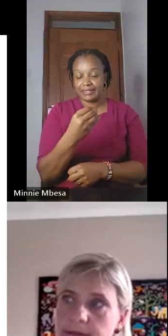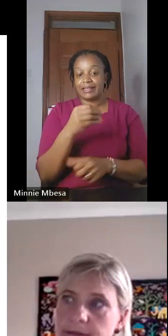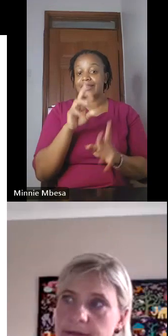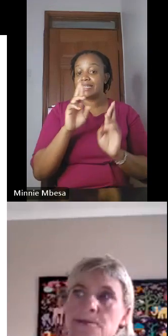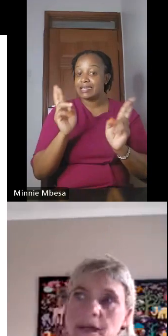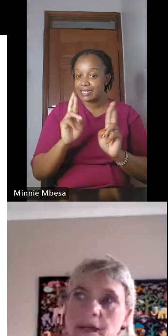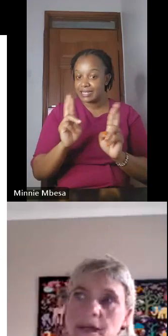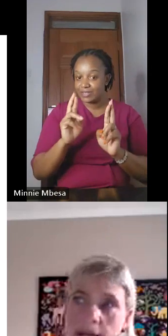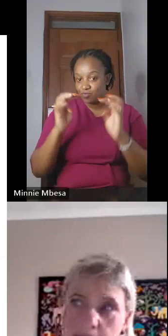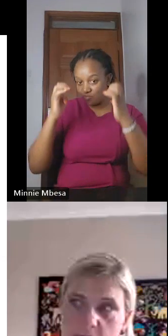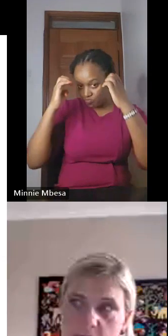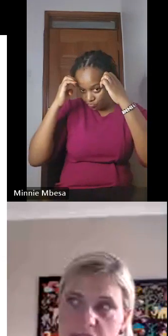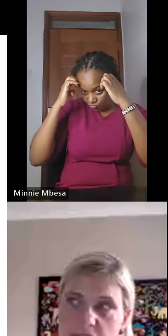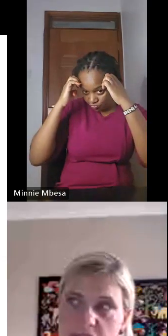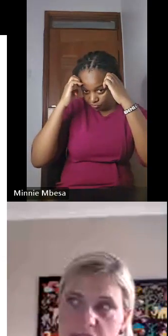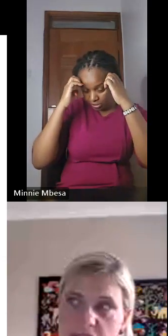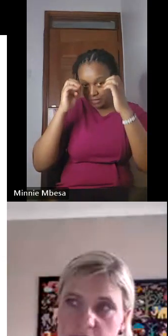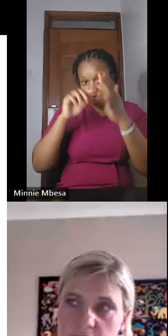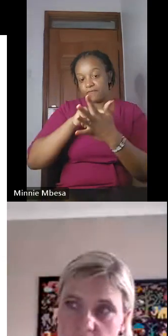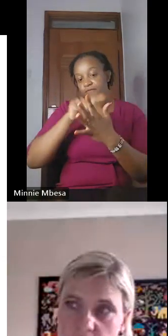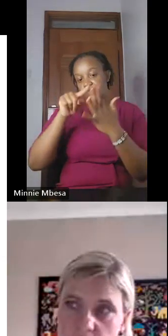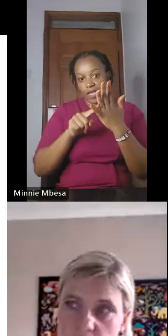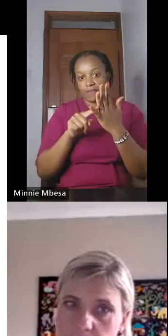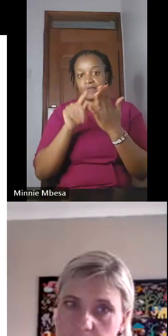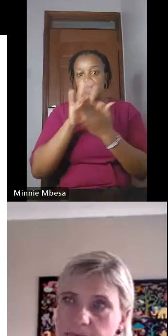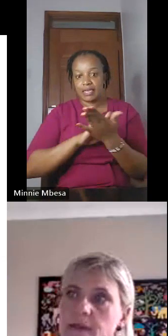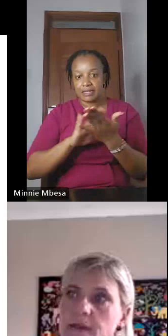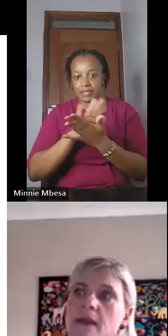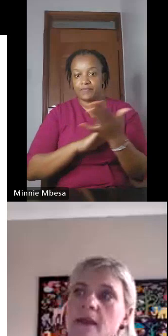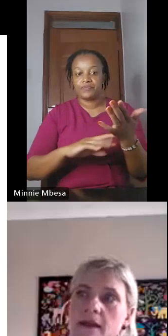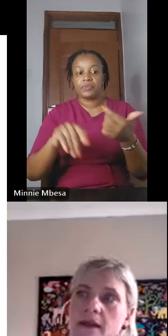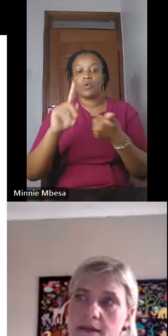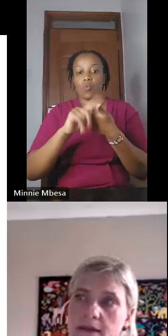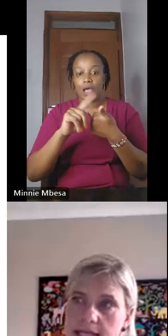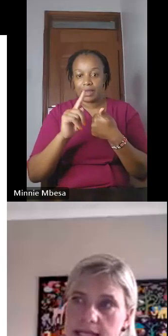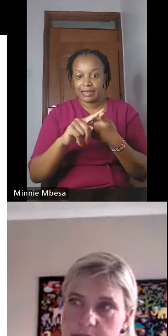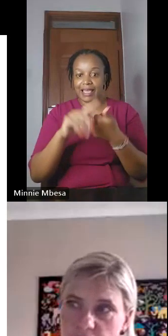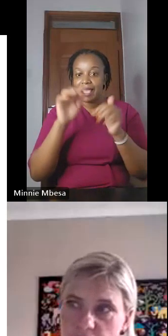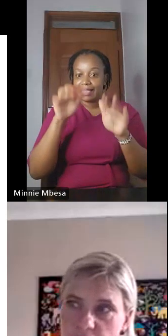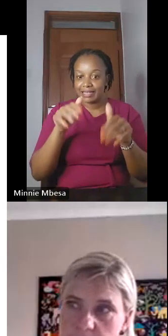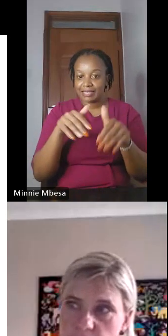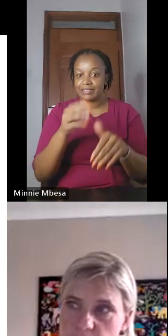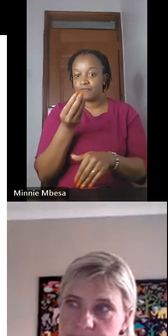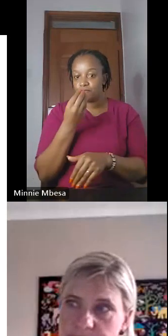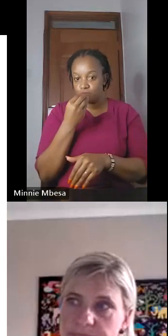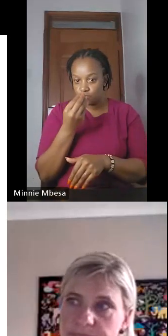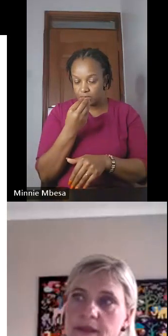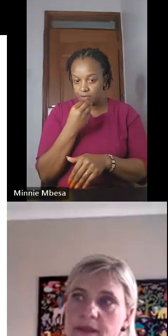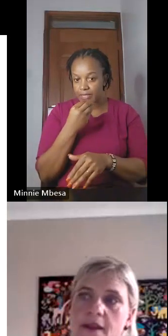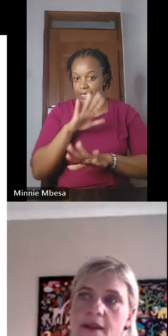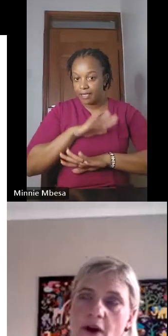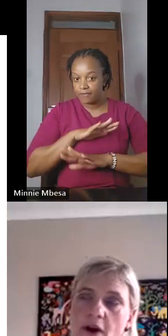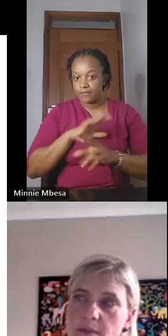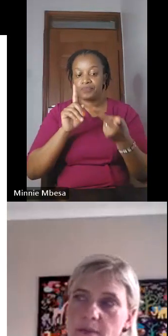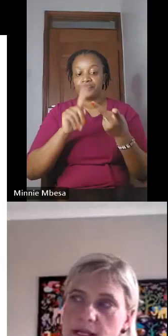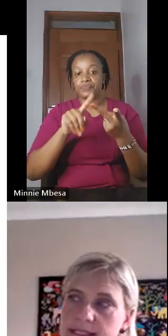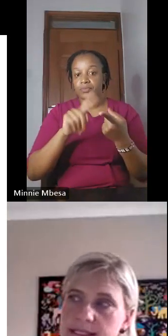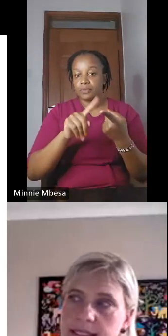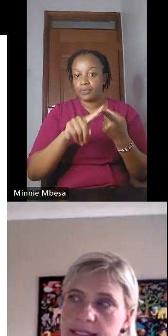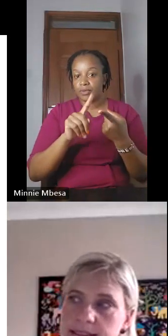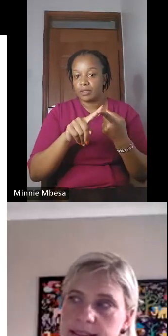areas: agriculture and food security, climate change,